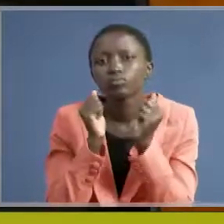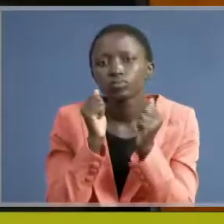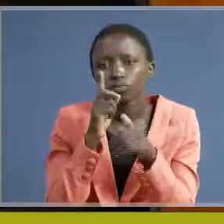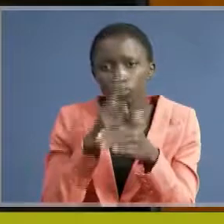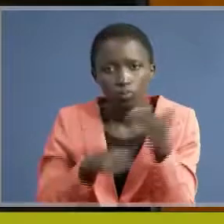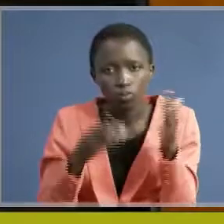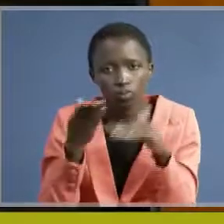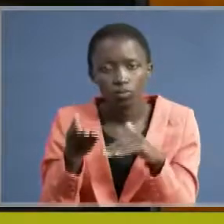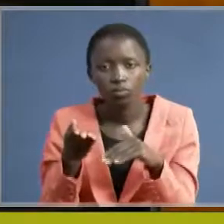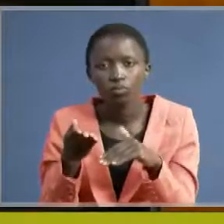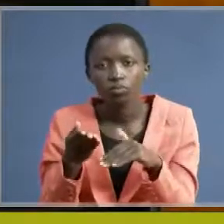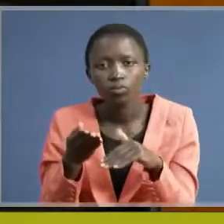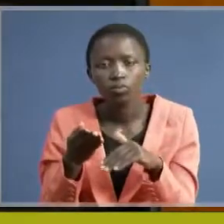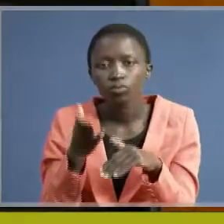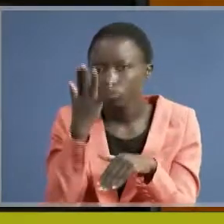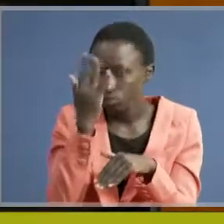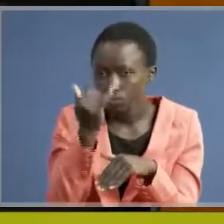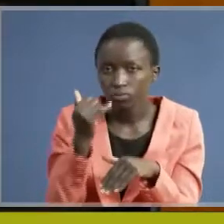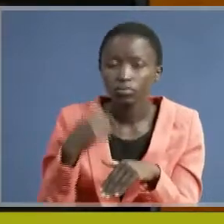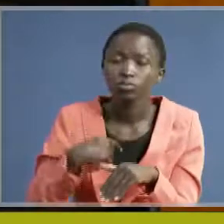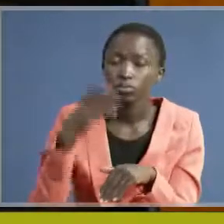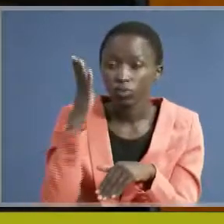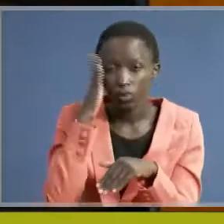Cereals and Produce Board, because